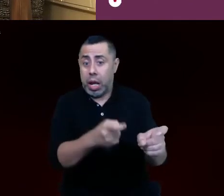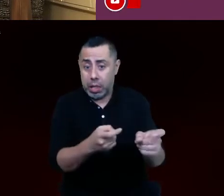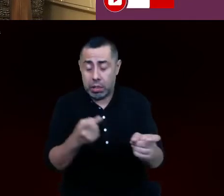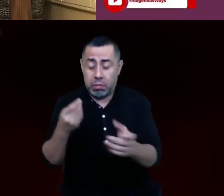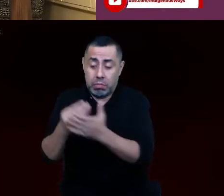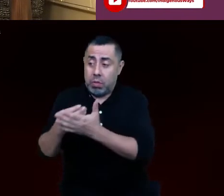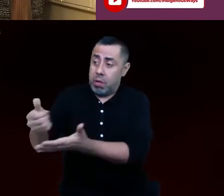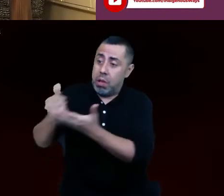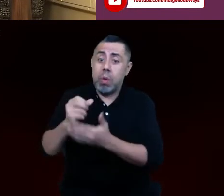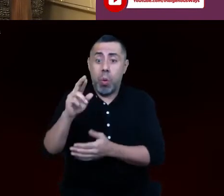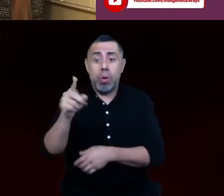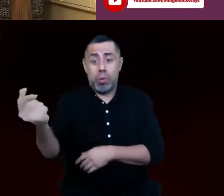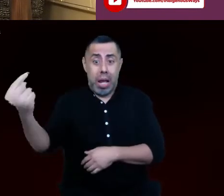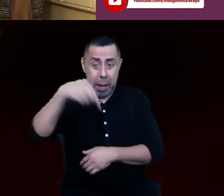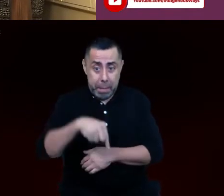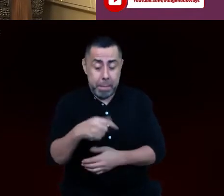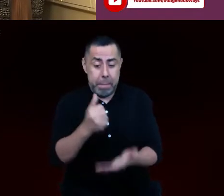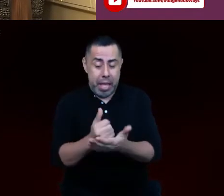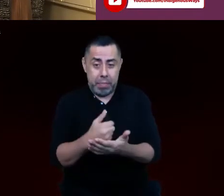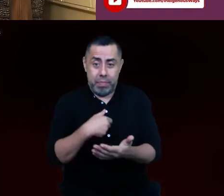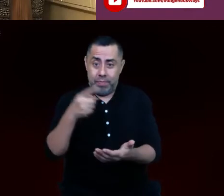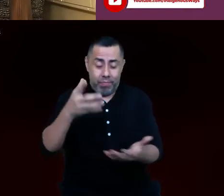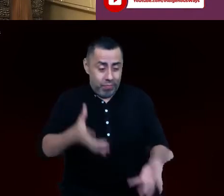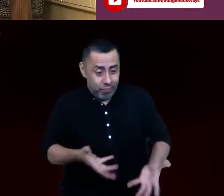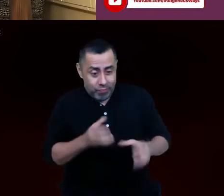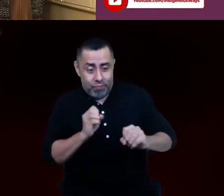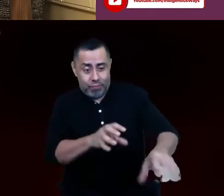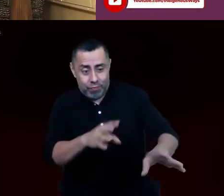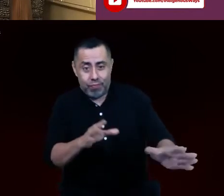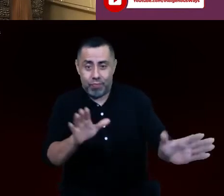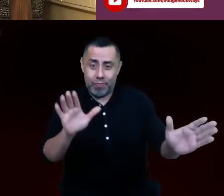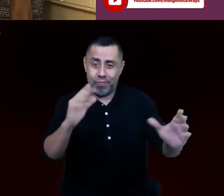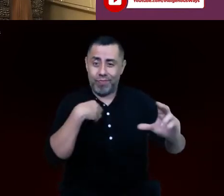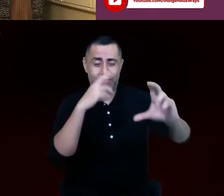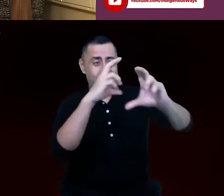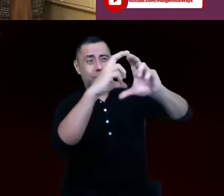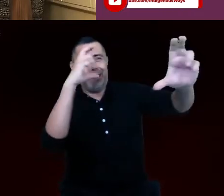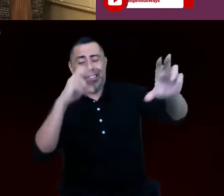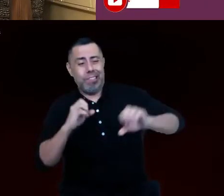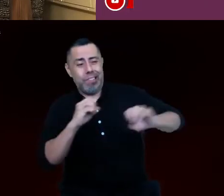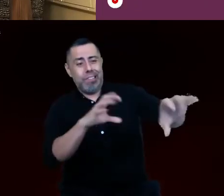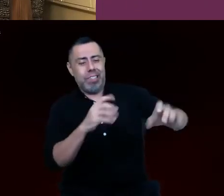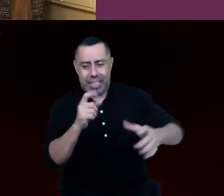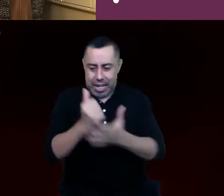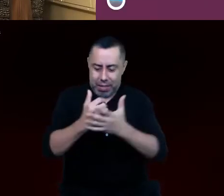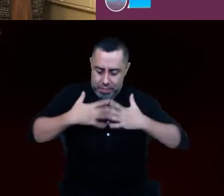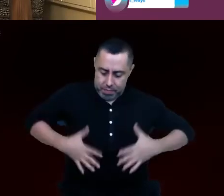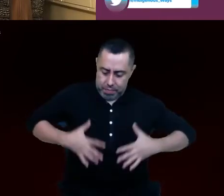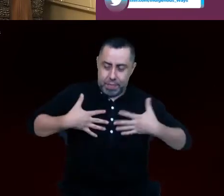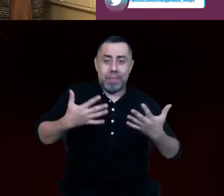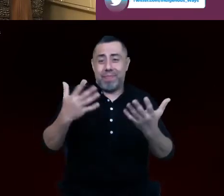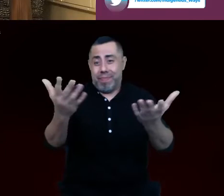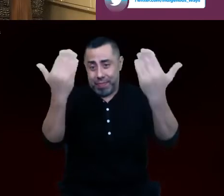boxes, loading them into the U-Hauls the day before Wednesday, March 17th, get in touch with Elena. She'll